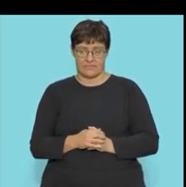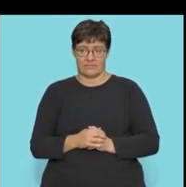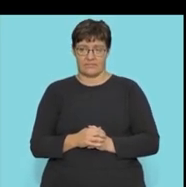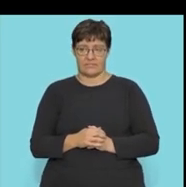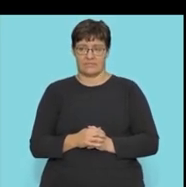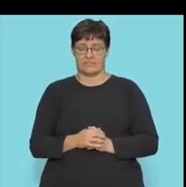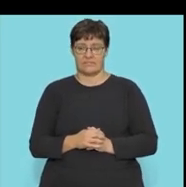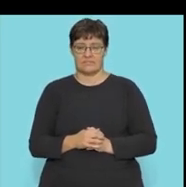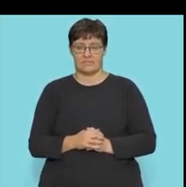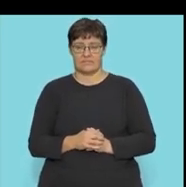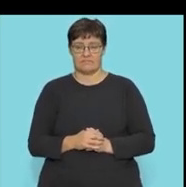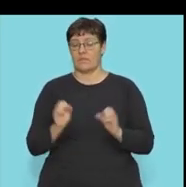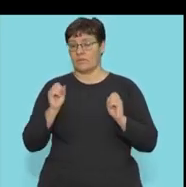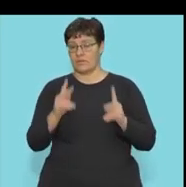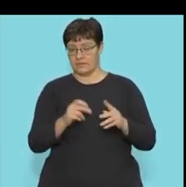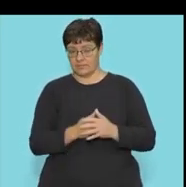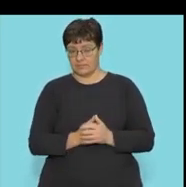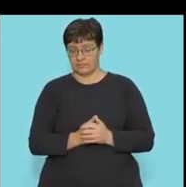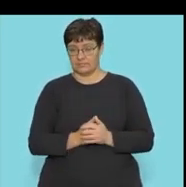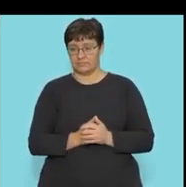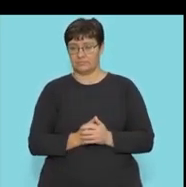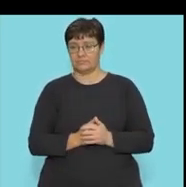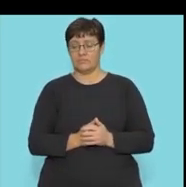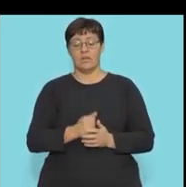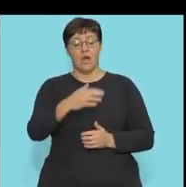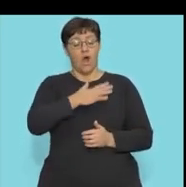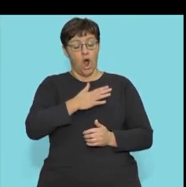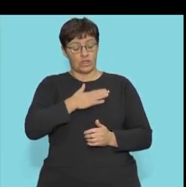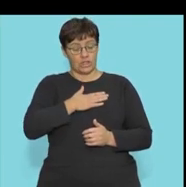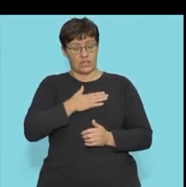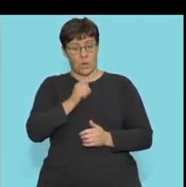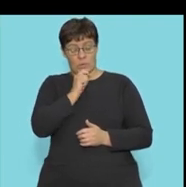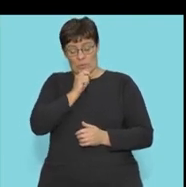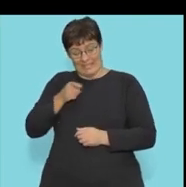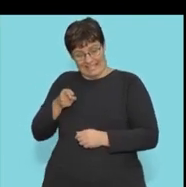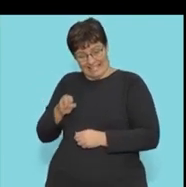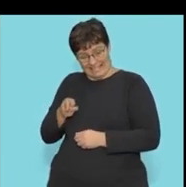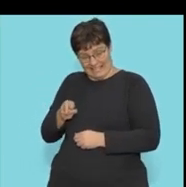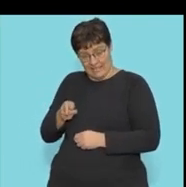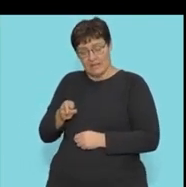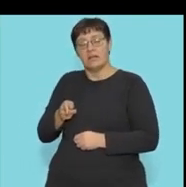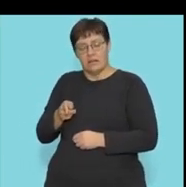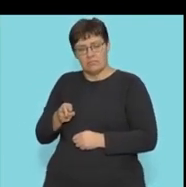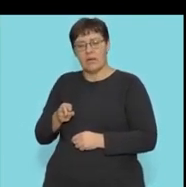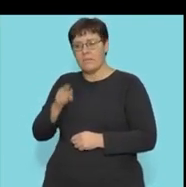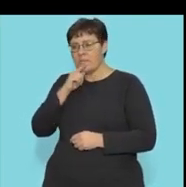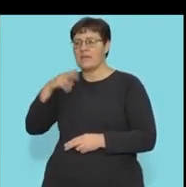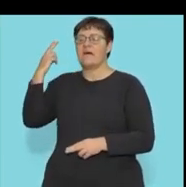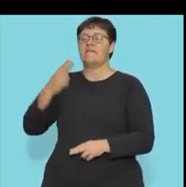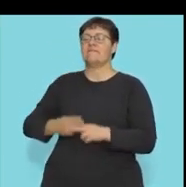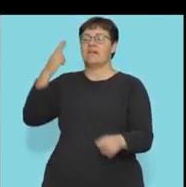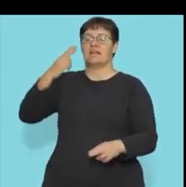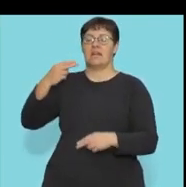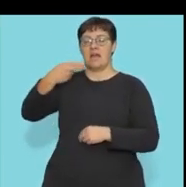called ATP. Okay. The oxygen that is used in this reaction acts as the